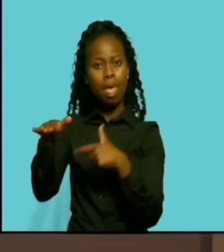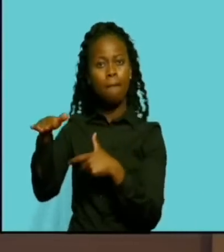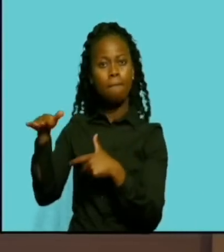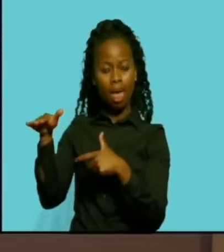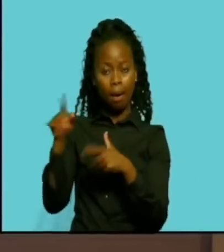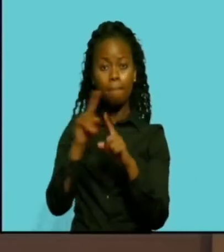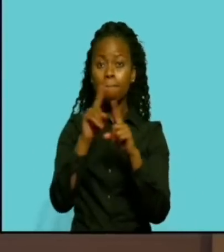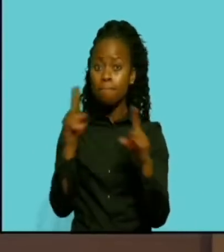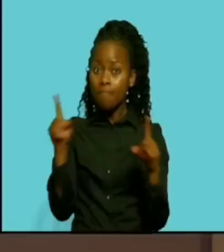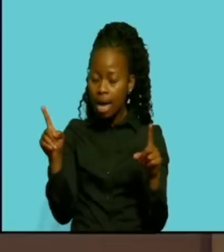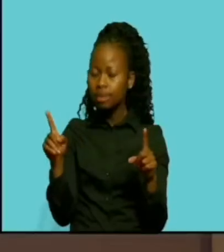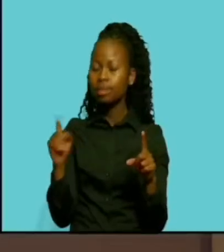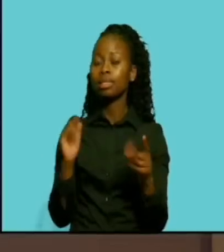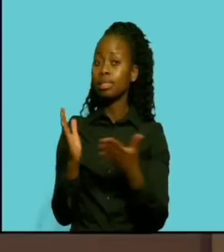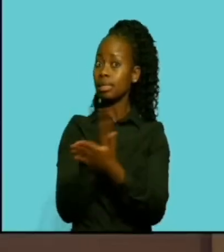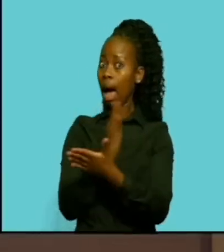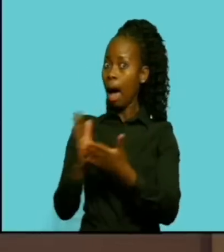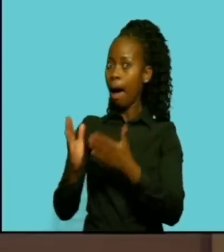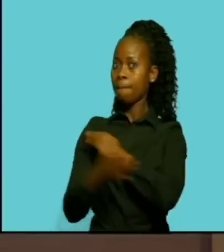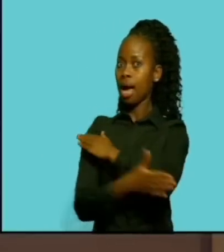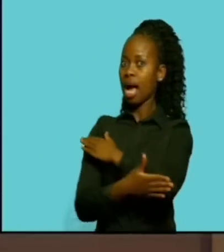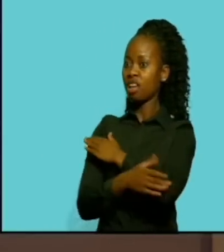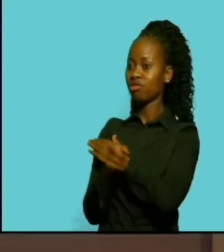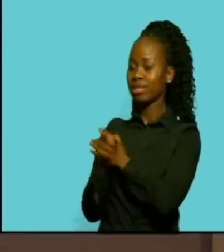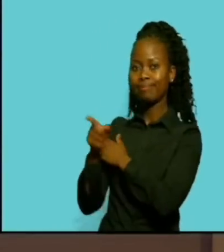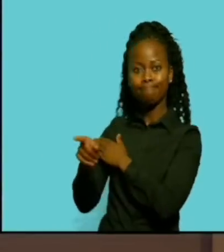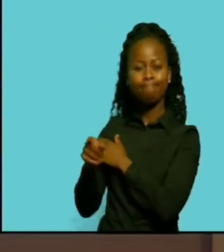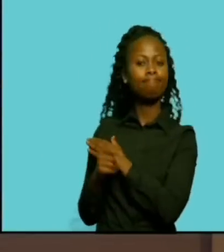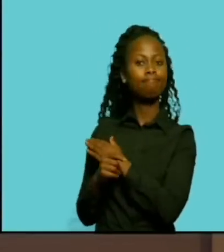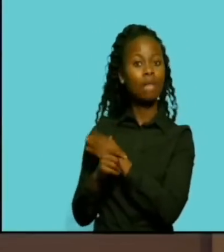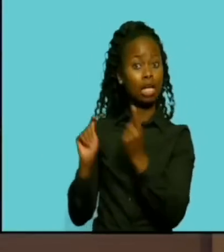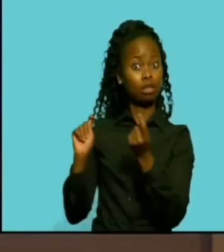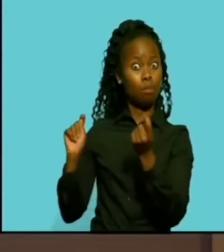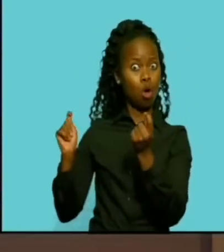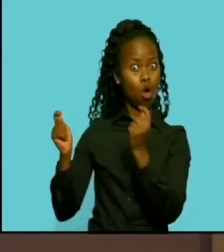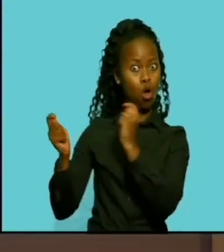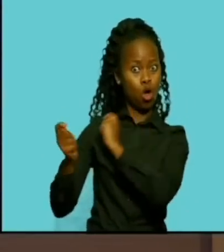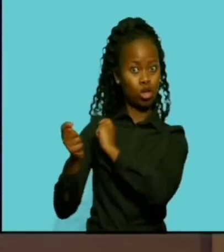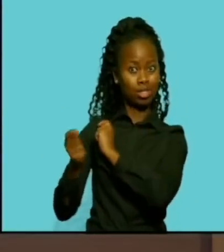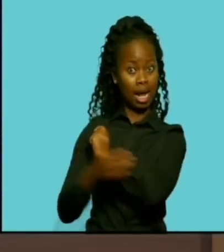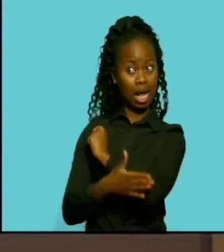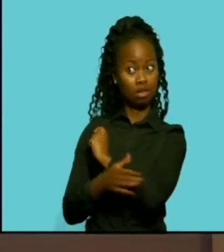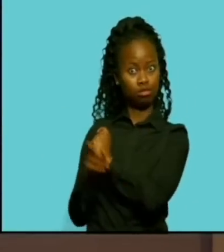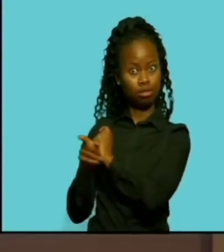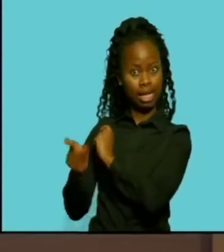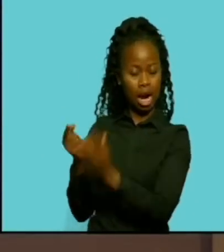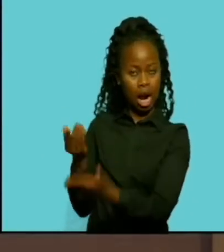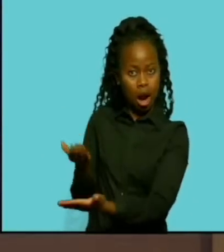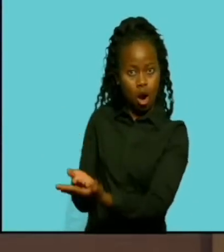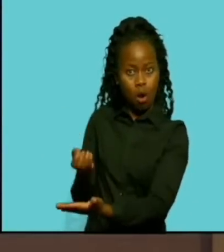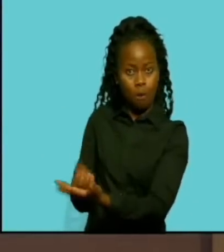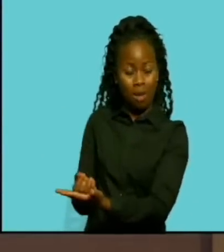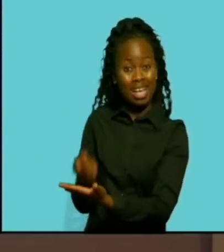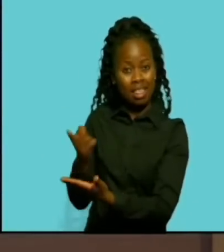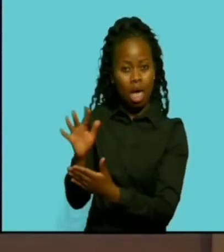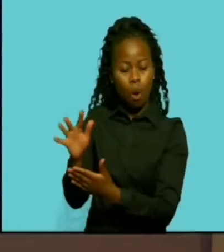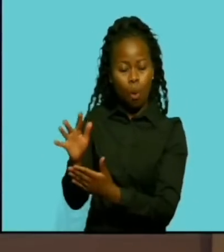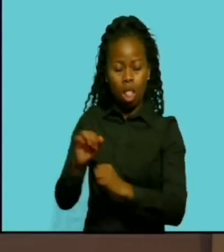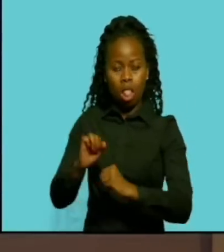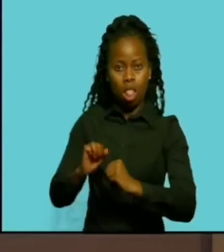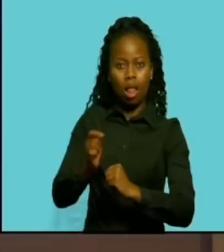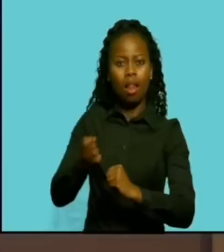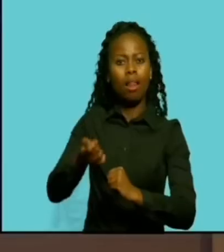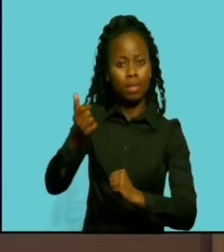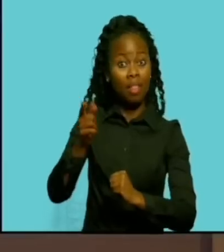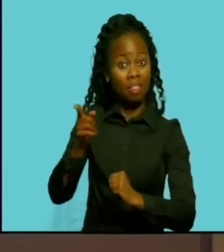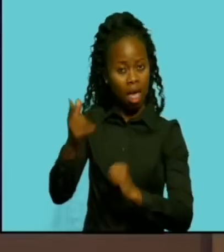advanced economies might end up in recession in order to deal that. It is more difficult, it is more an